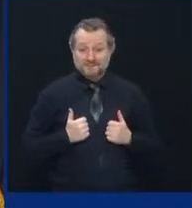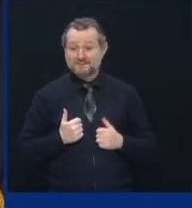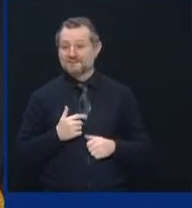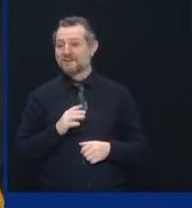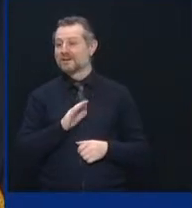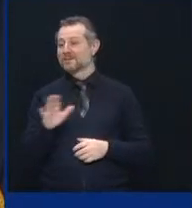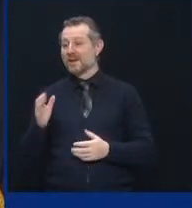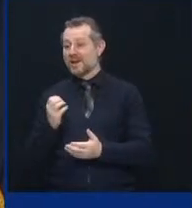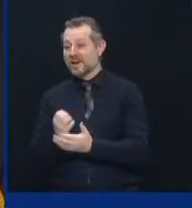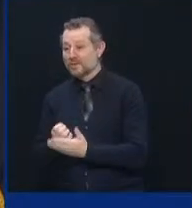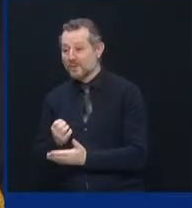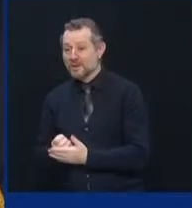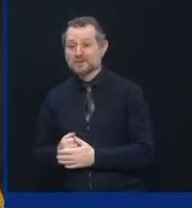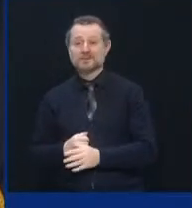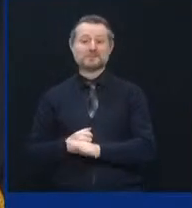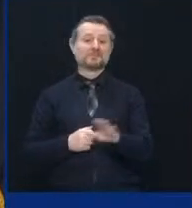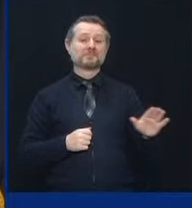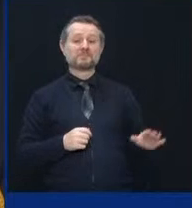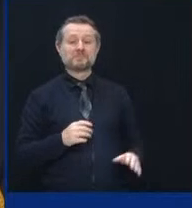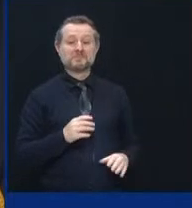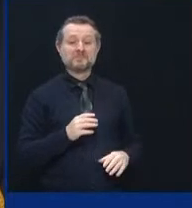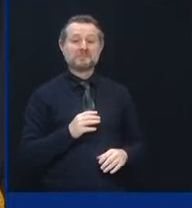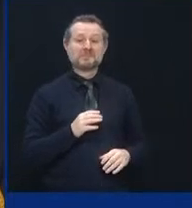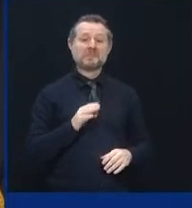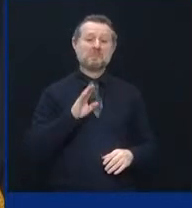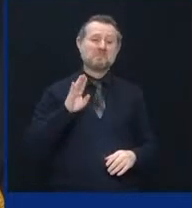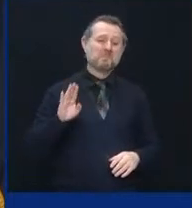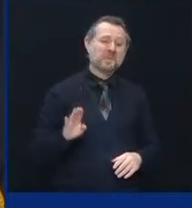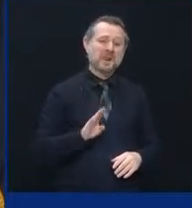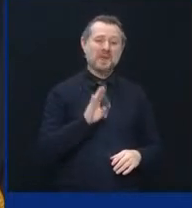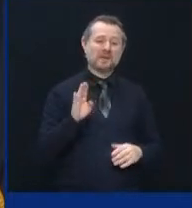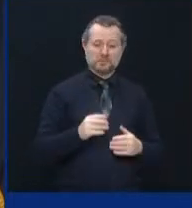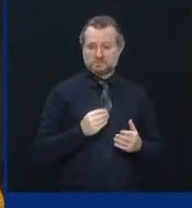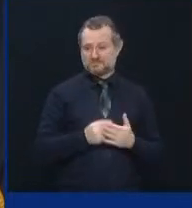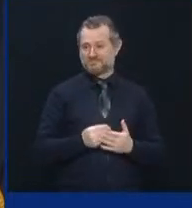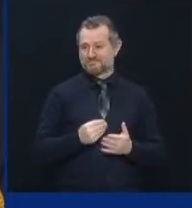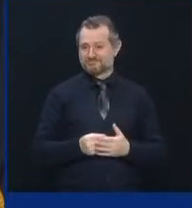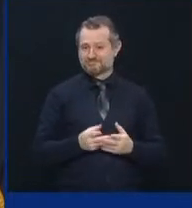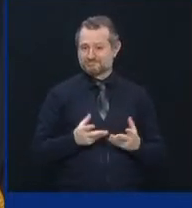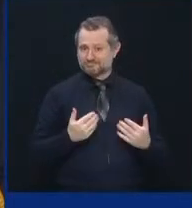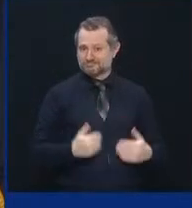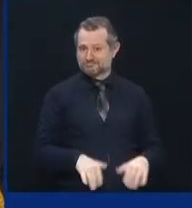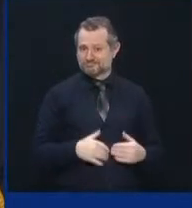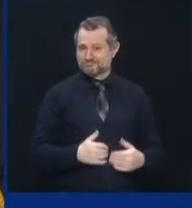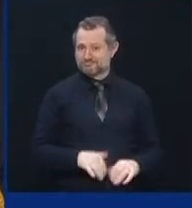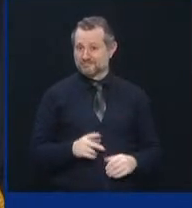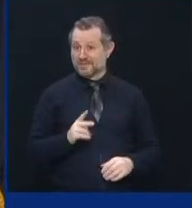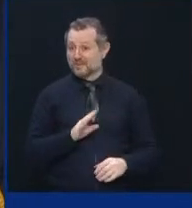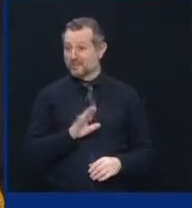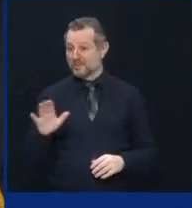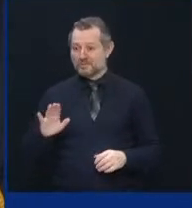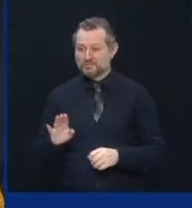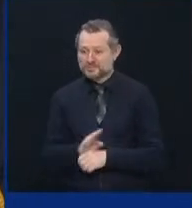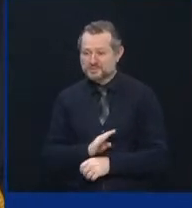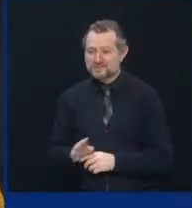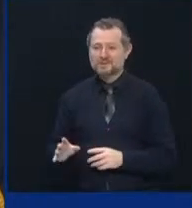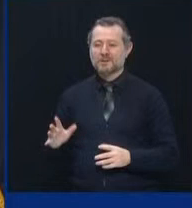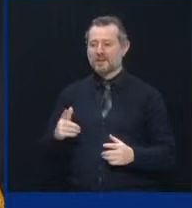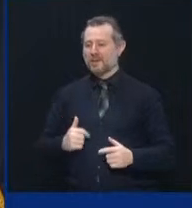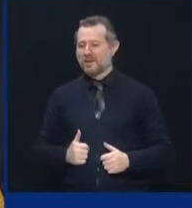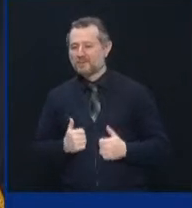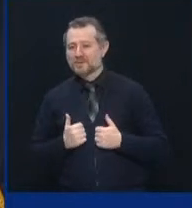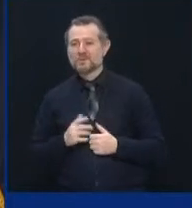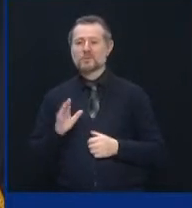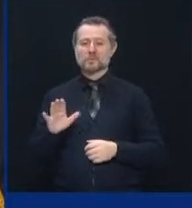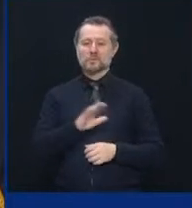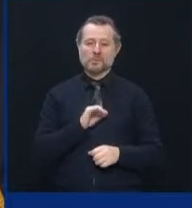of dollars, plus people's businesses and life work at